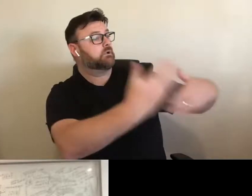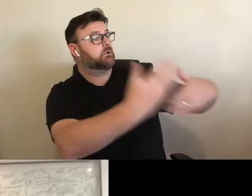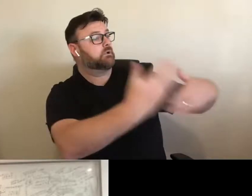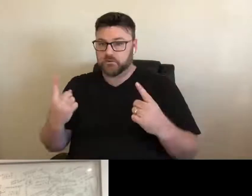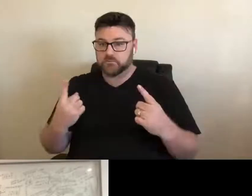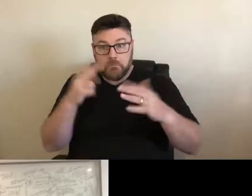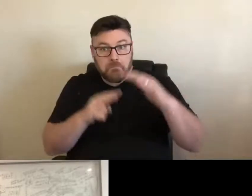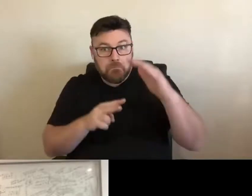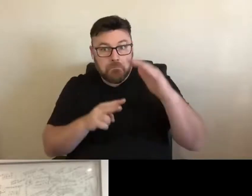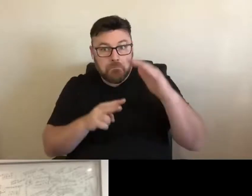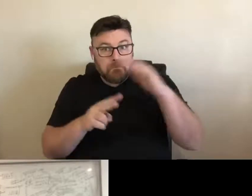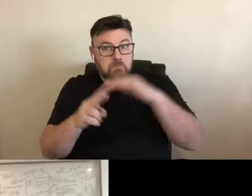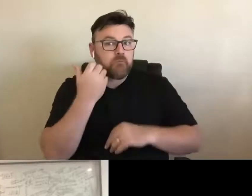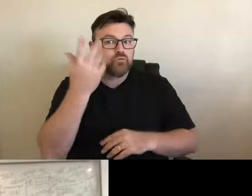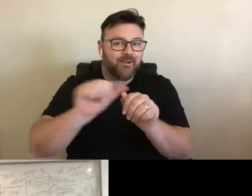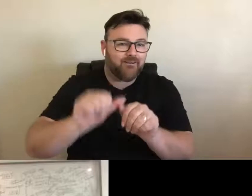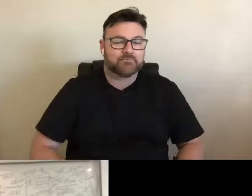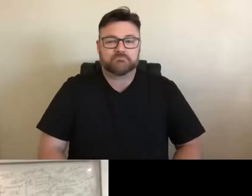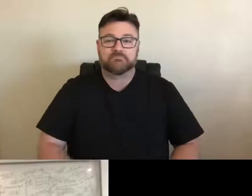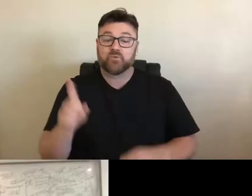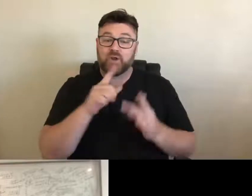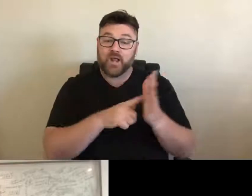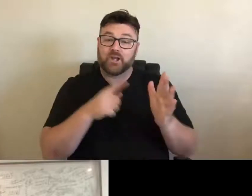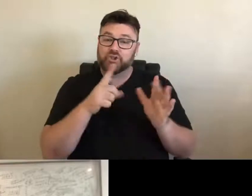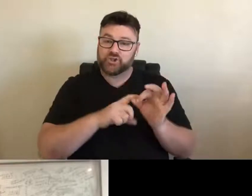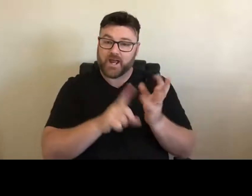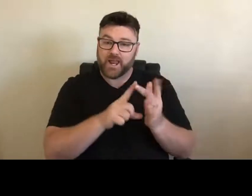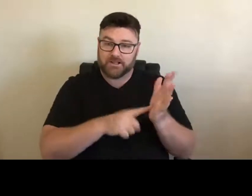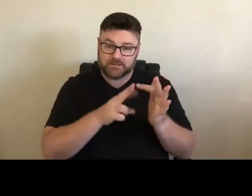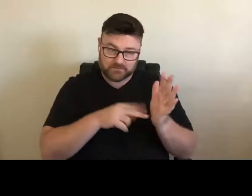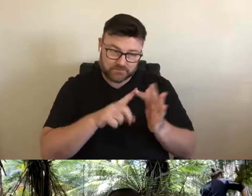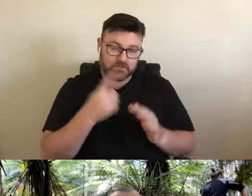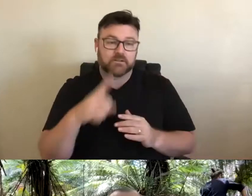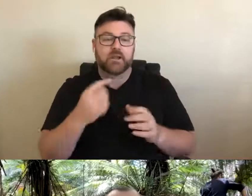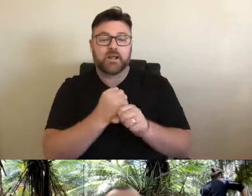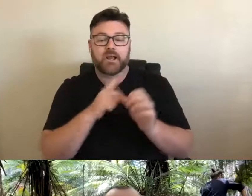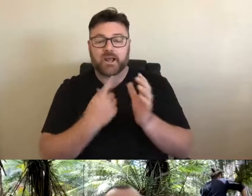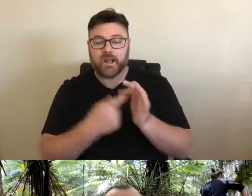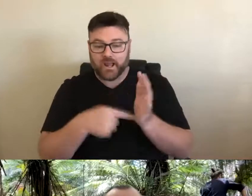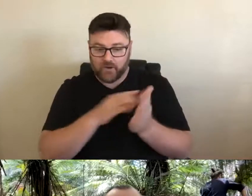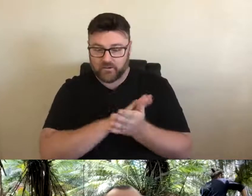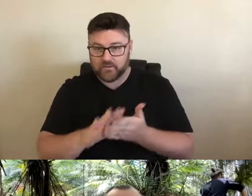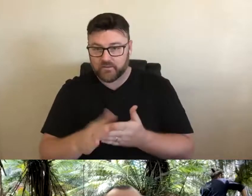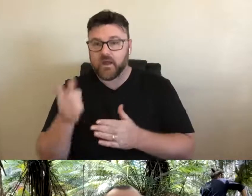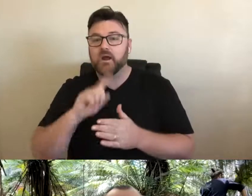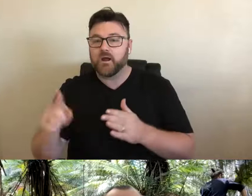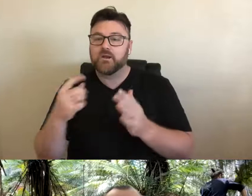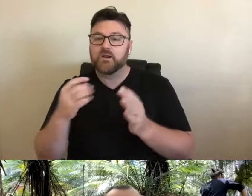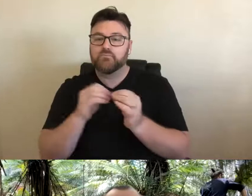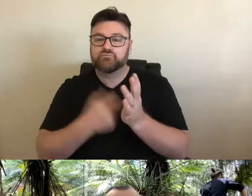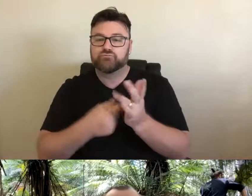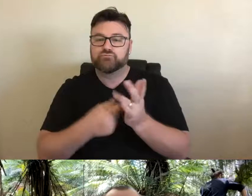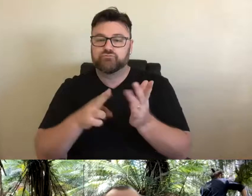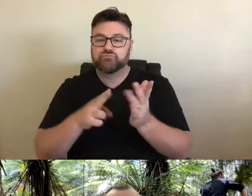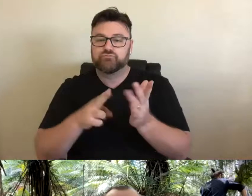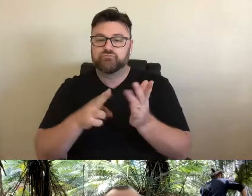better future. Today's panelists are Jacqueline Scotcher, Gareth Hart and Bronwyn Bancroft. I'd like to especially thank Bronwyn